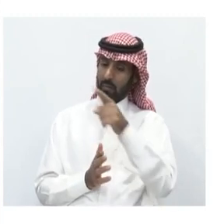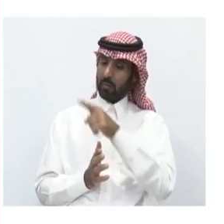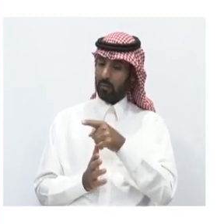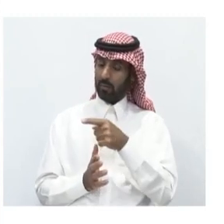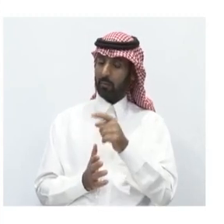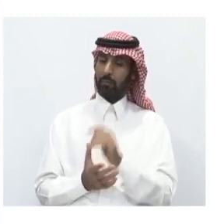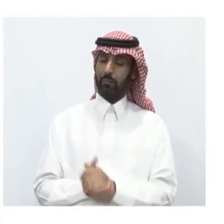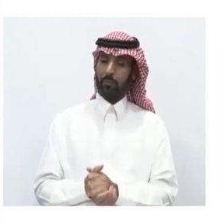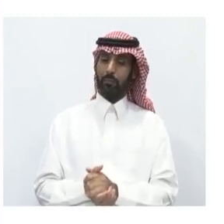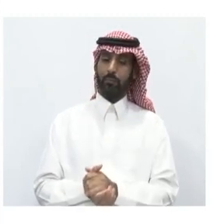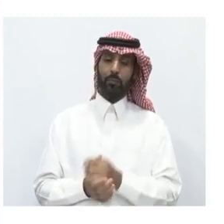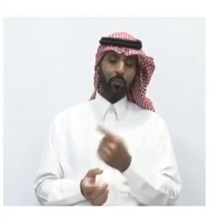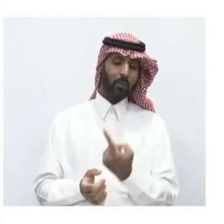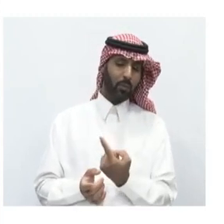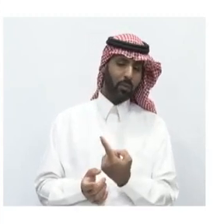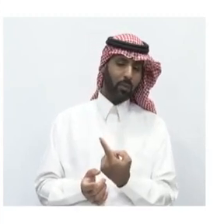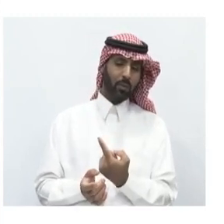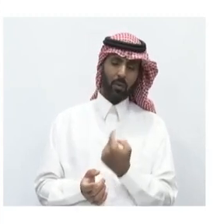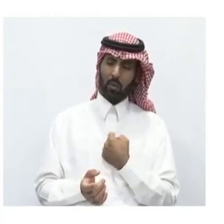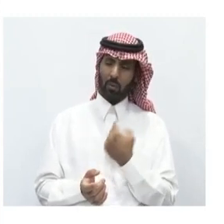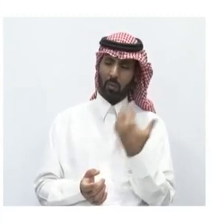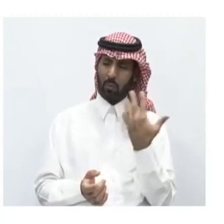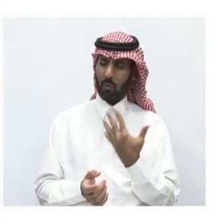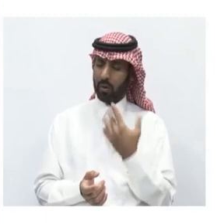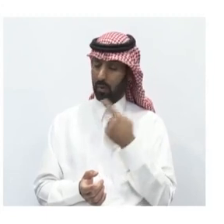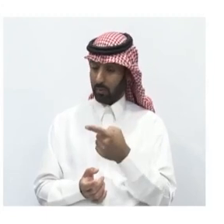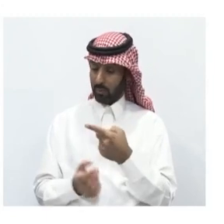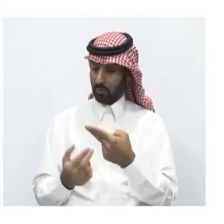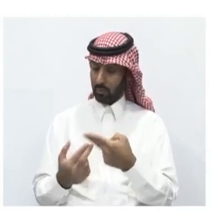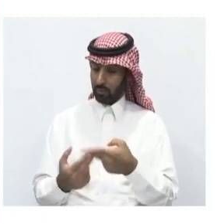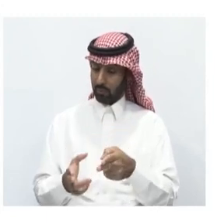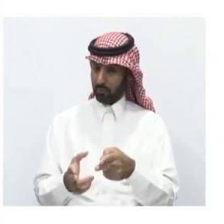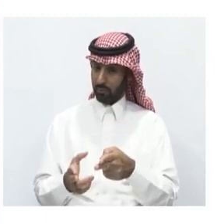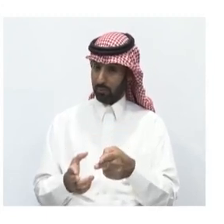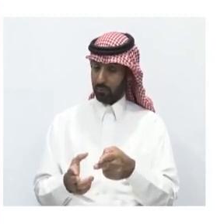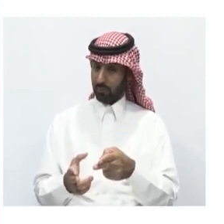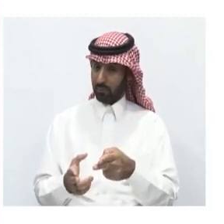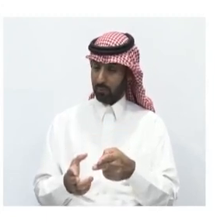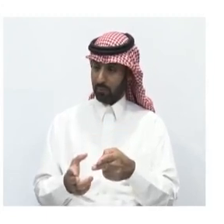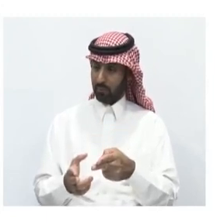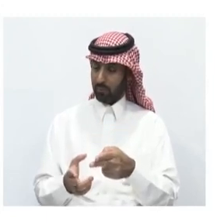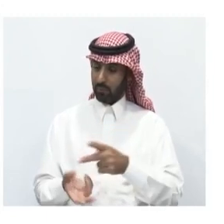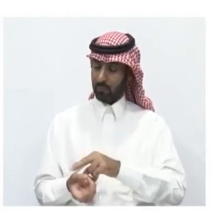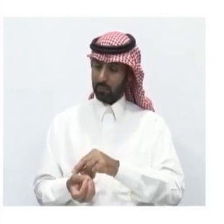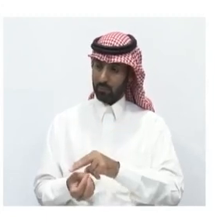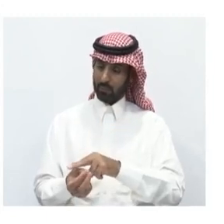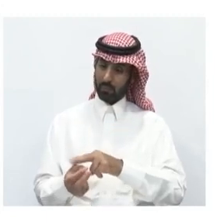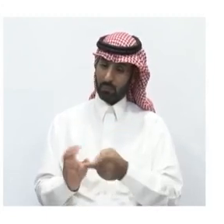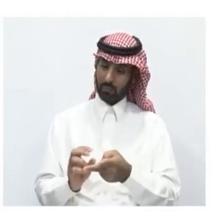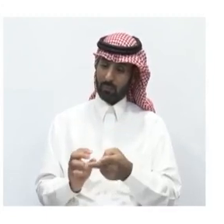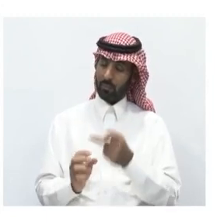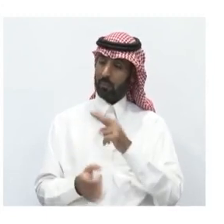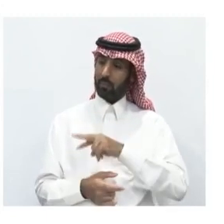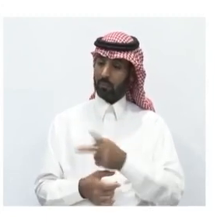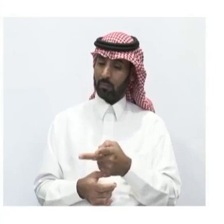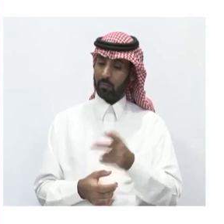a request. Also here, I was wondering if it would be possible. I was wondering if it would be